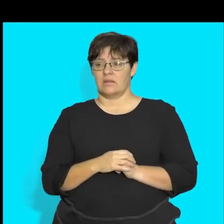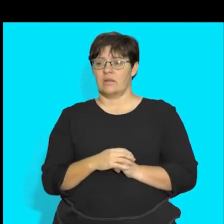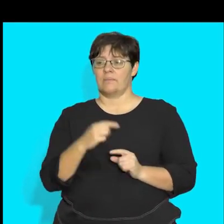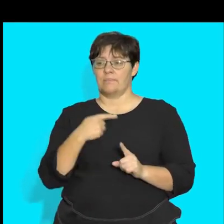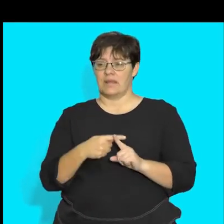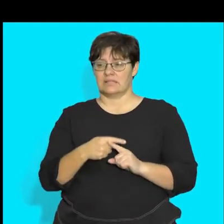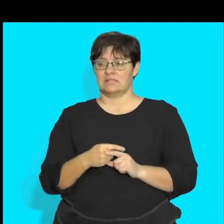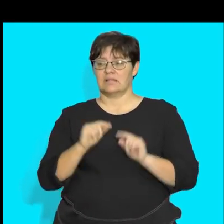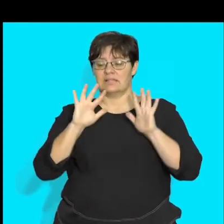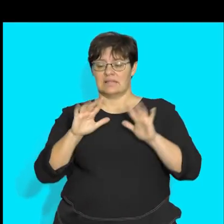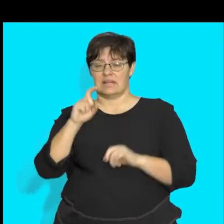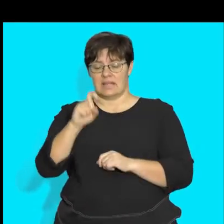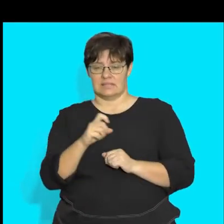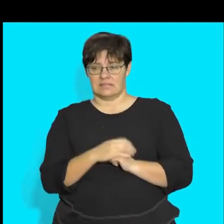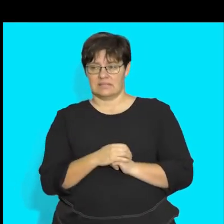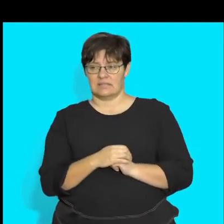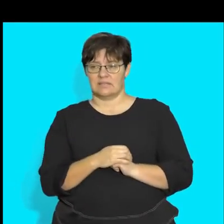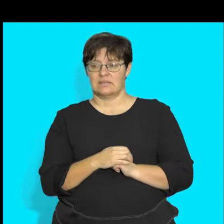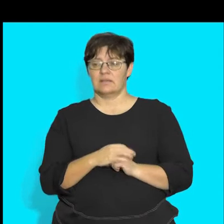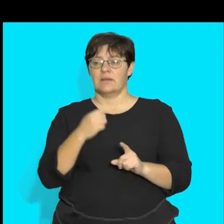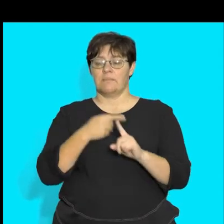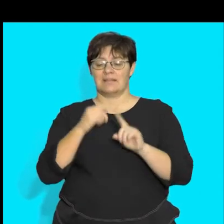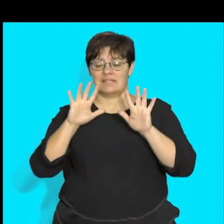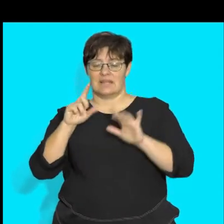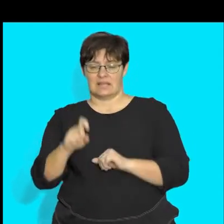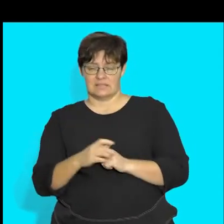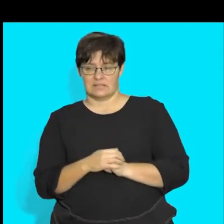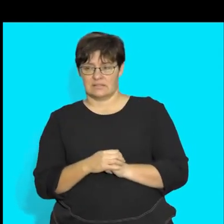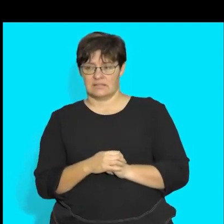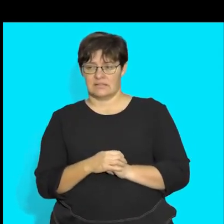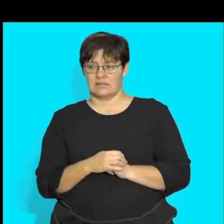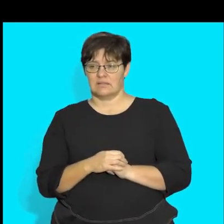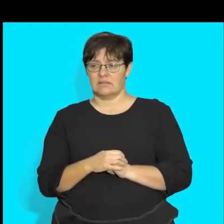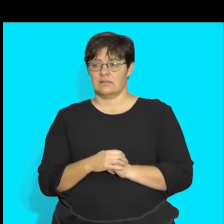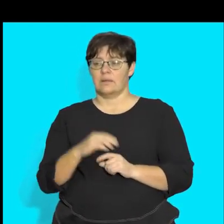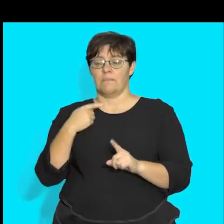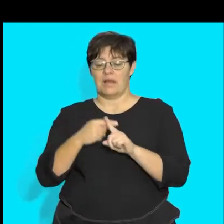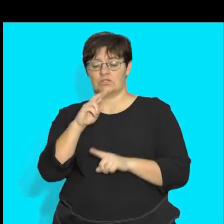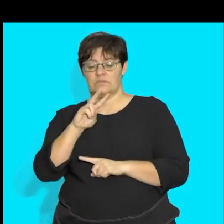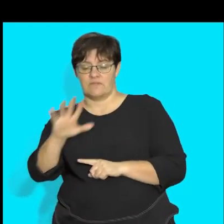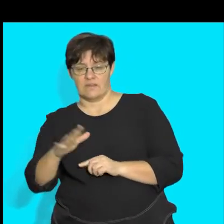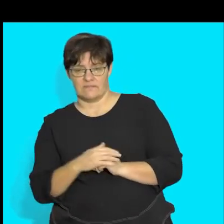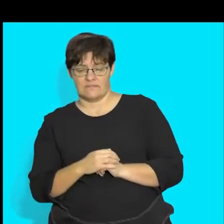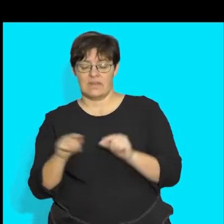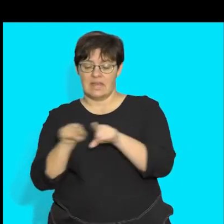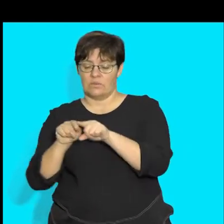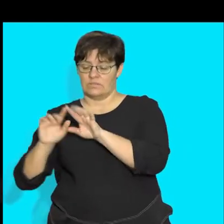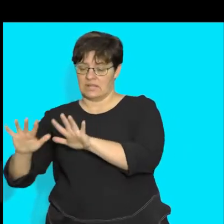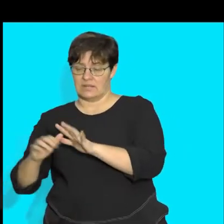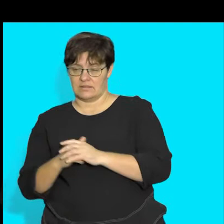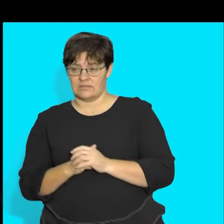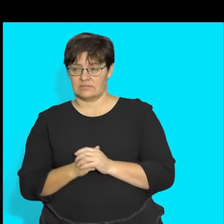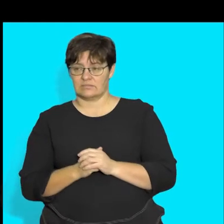plus 10x plus 10x plus 25 is equal